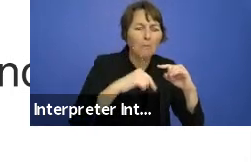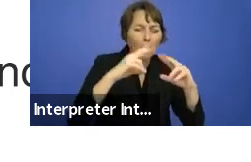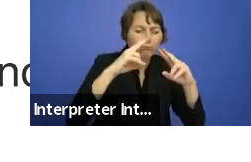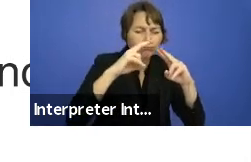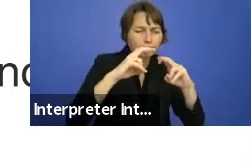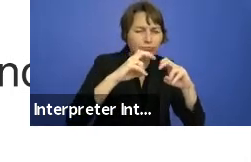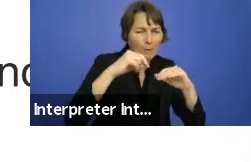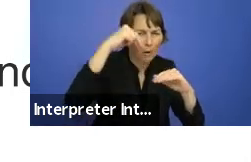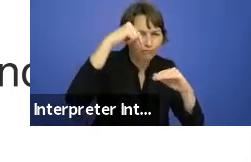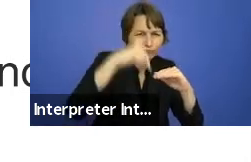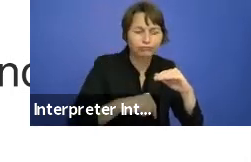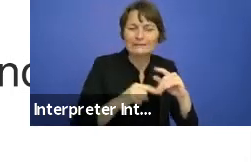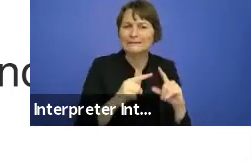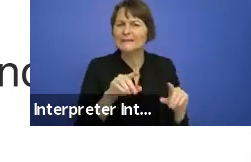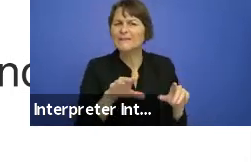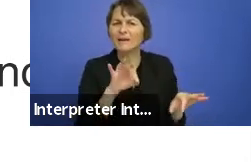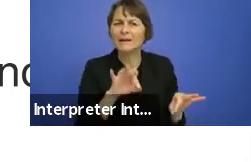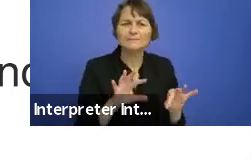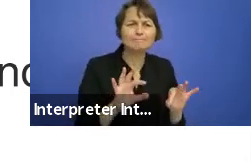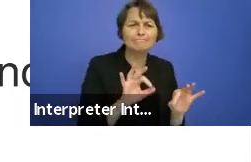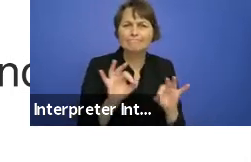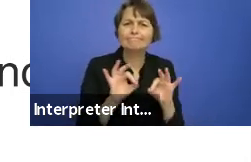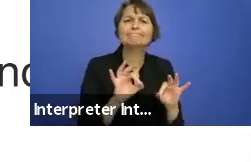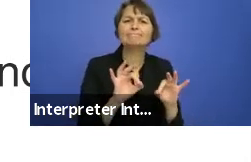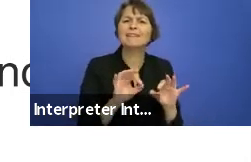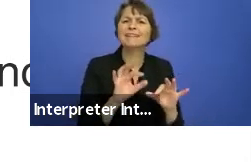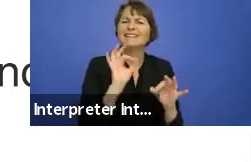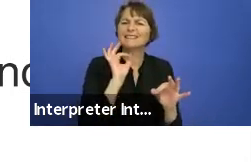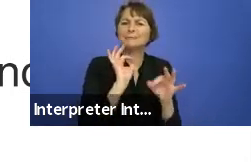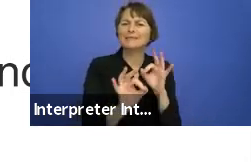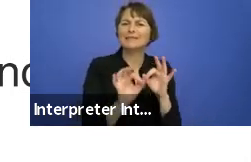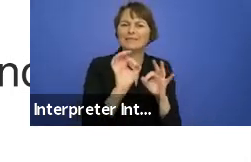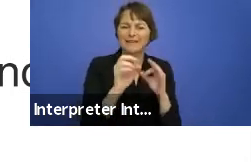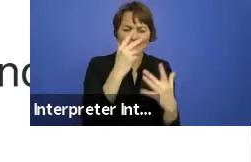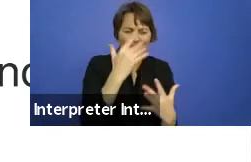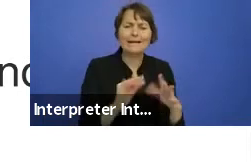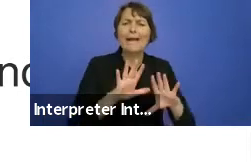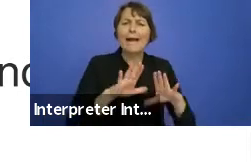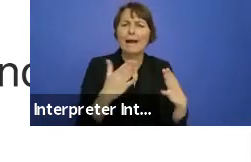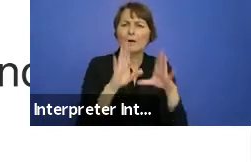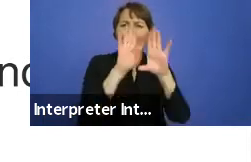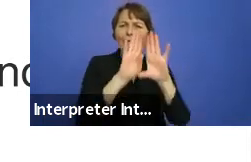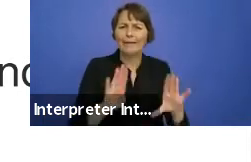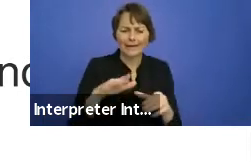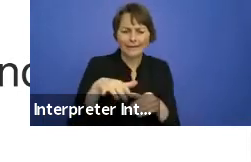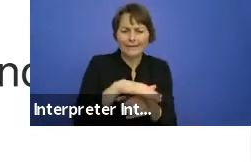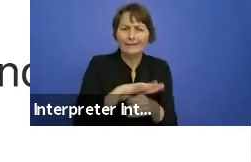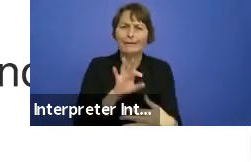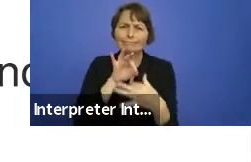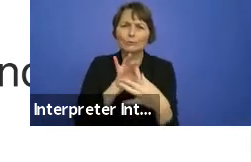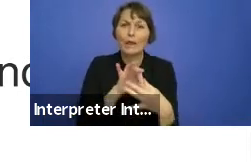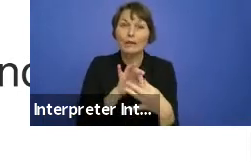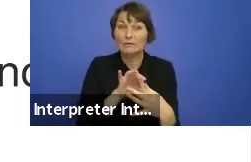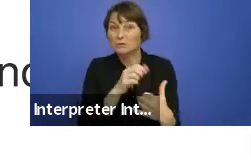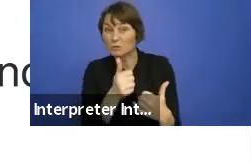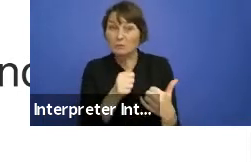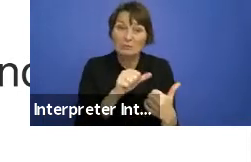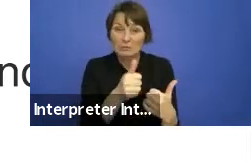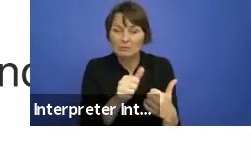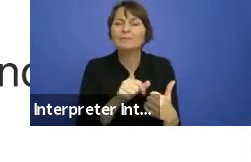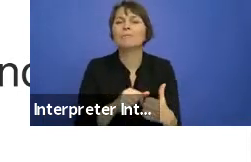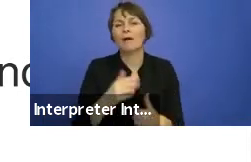to find out specific data on the socioeconomic relevance of the theatre sector. And of course, we already know